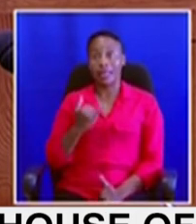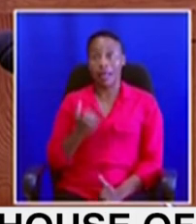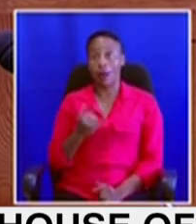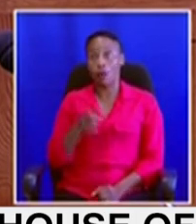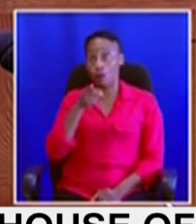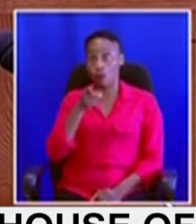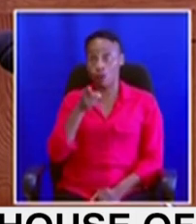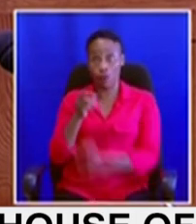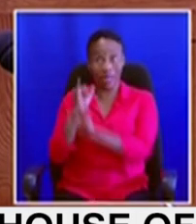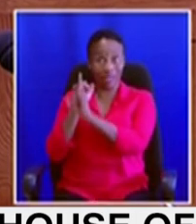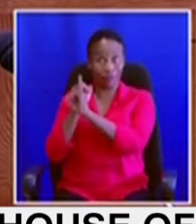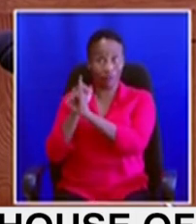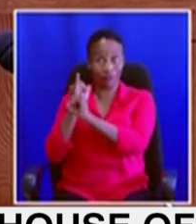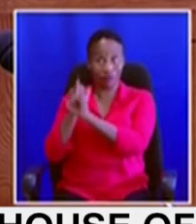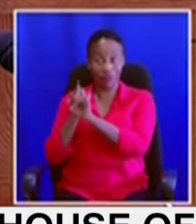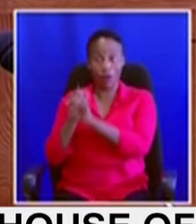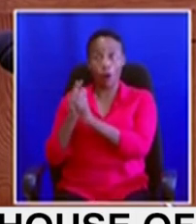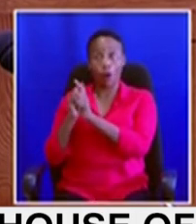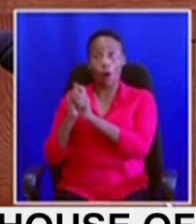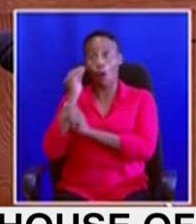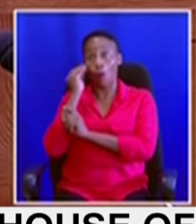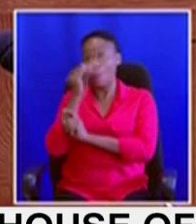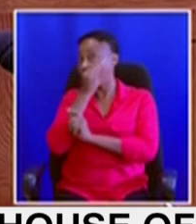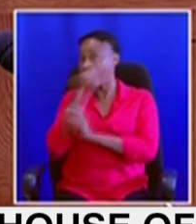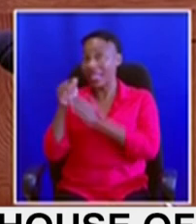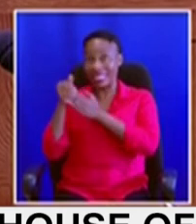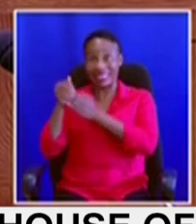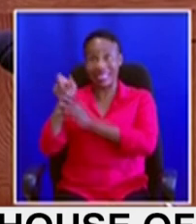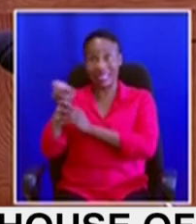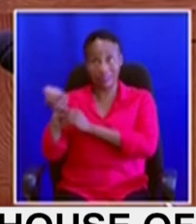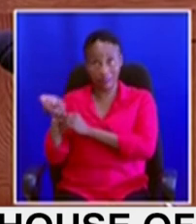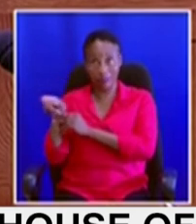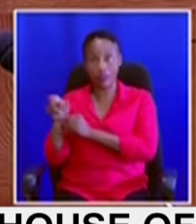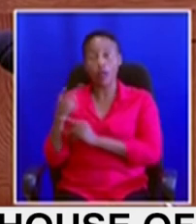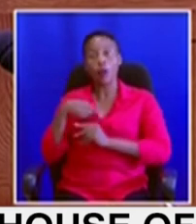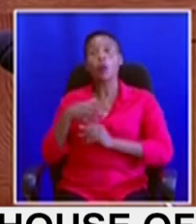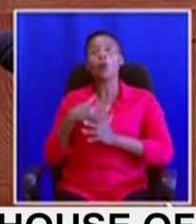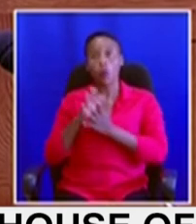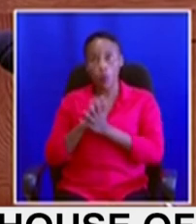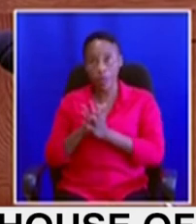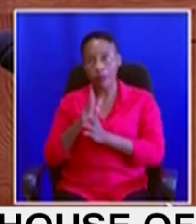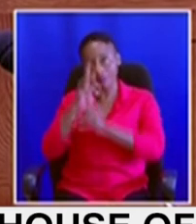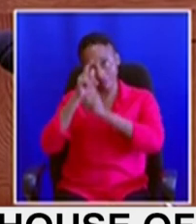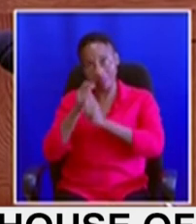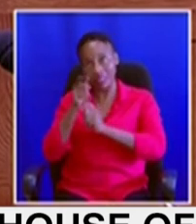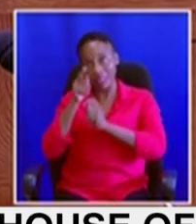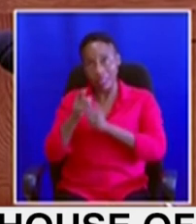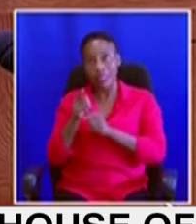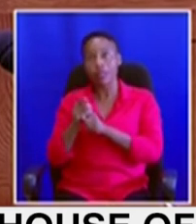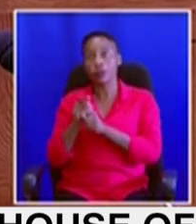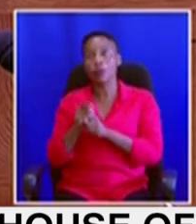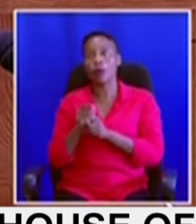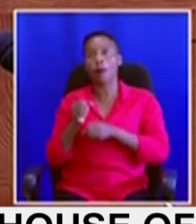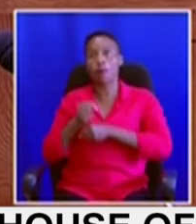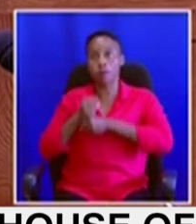and Khoi-San leadership, we regard you also as the custodians of our